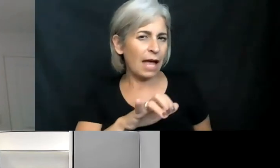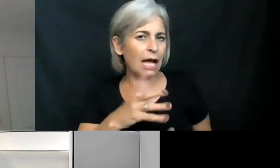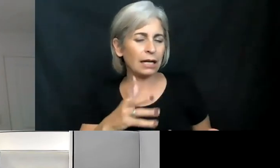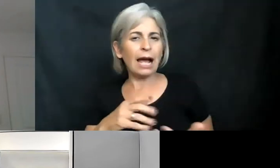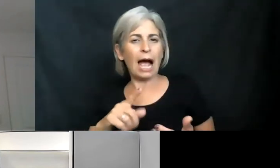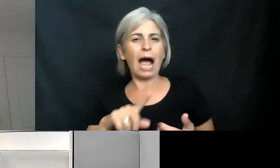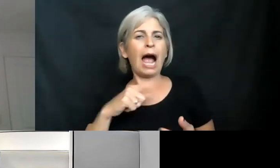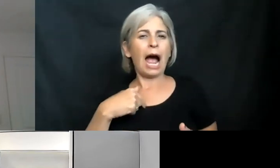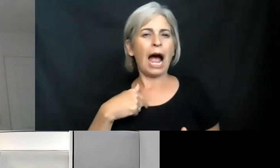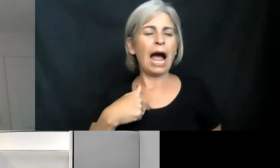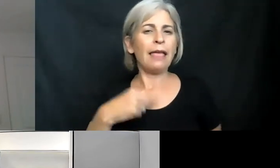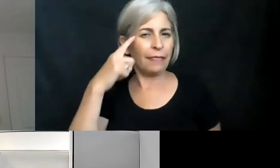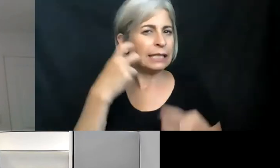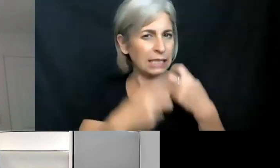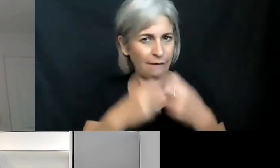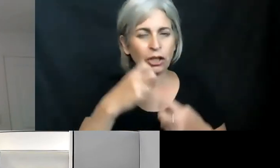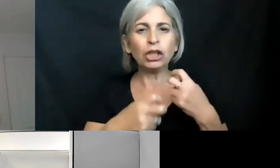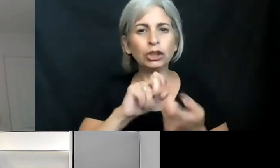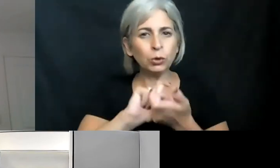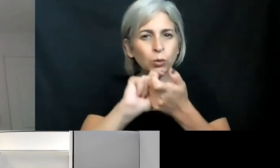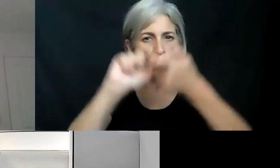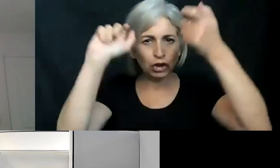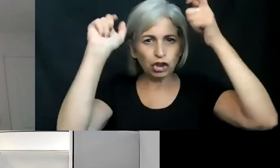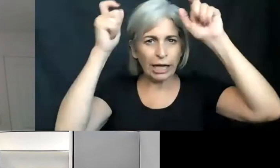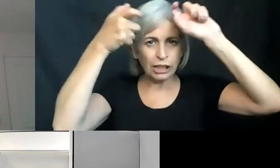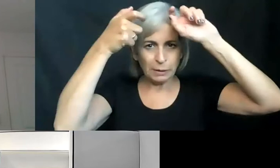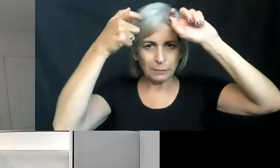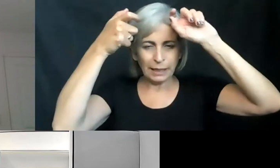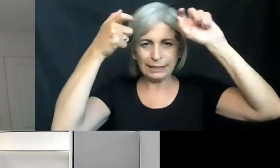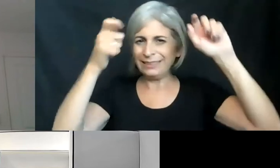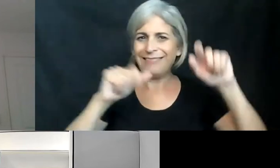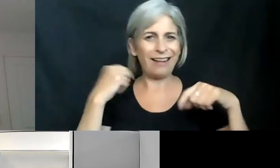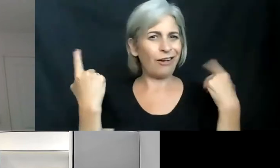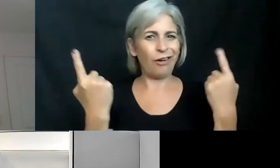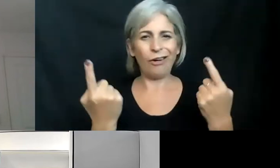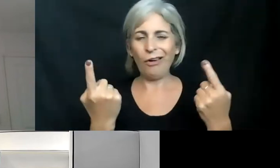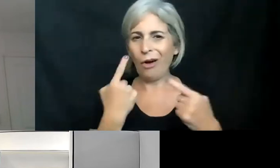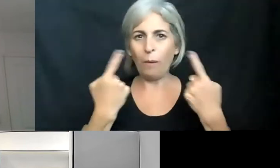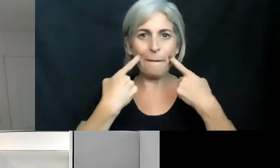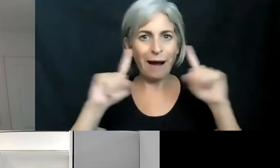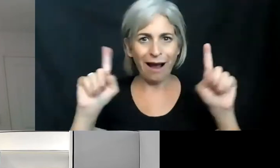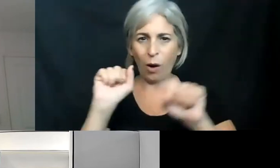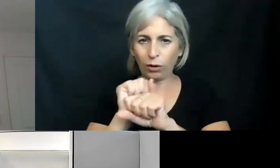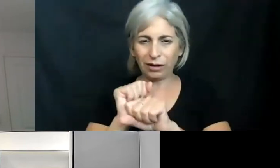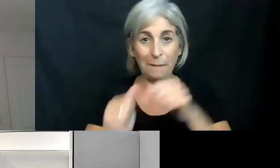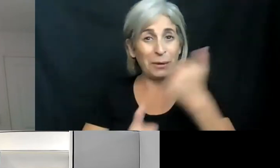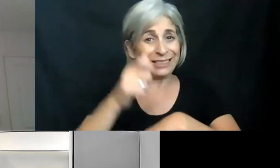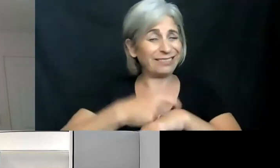I definitely think it's difficult to change people's minds. And it's, it's not always going to work. It probably most of the time won't.